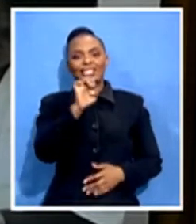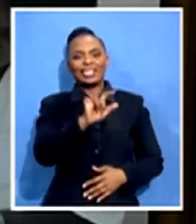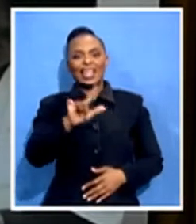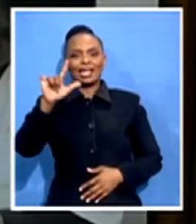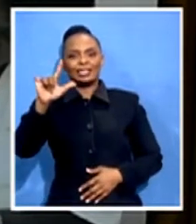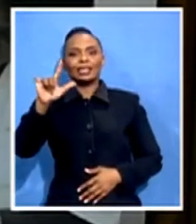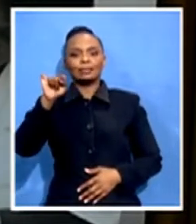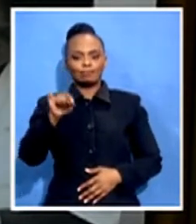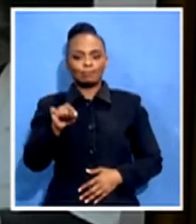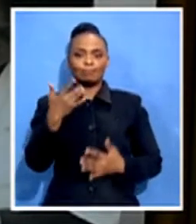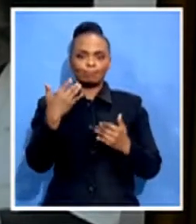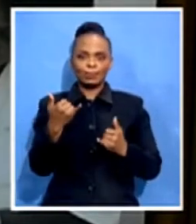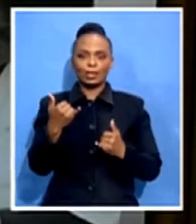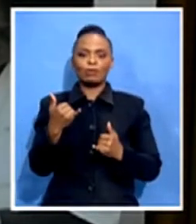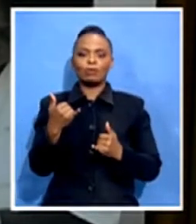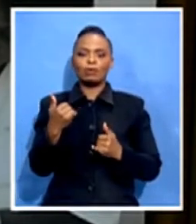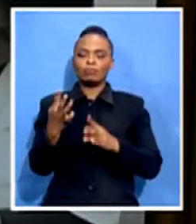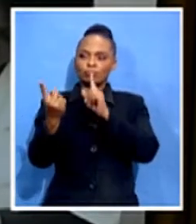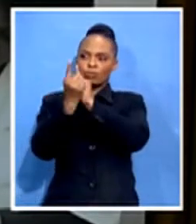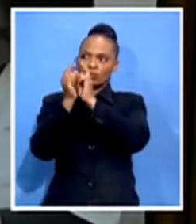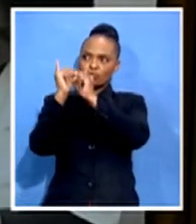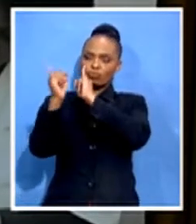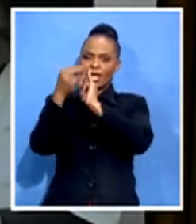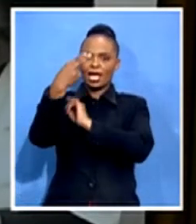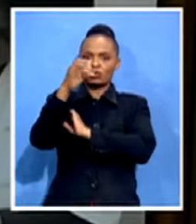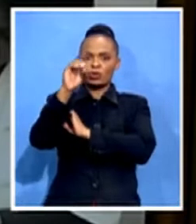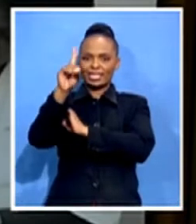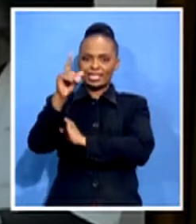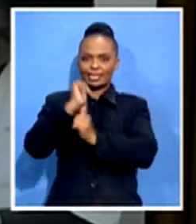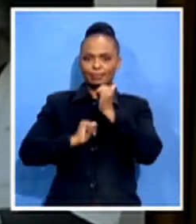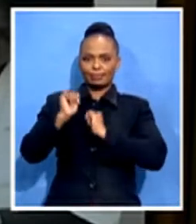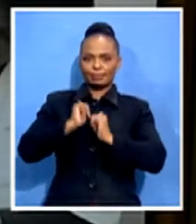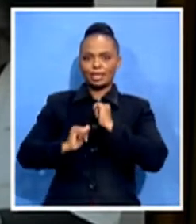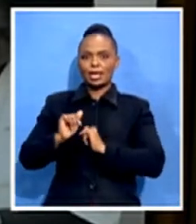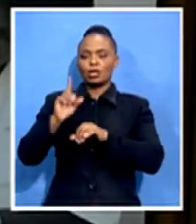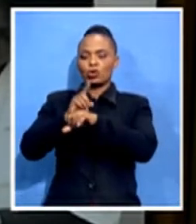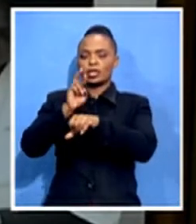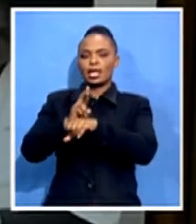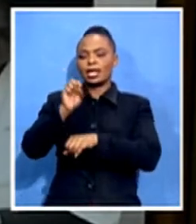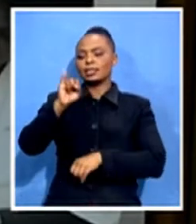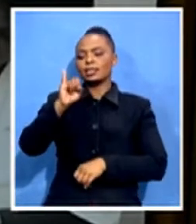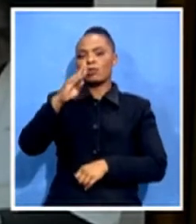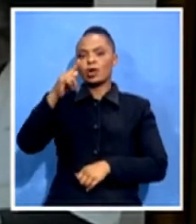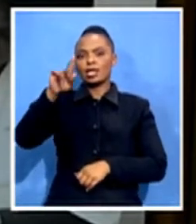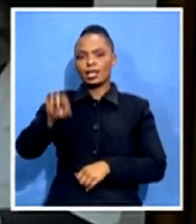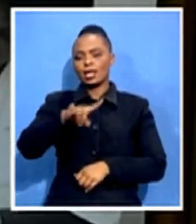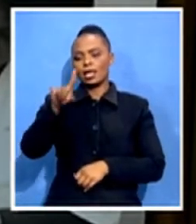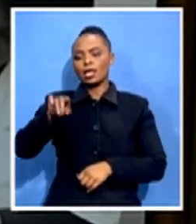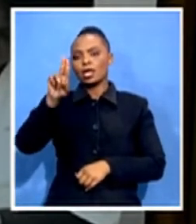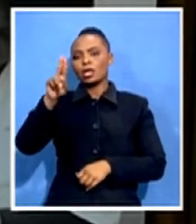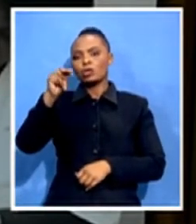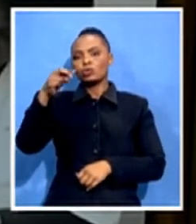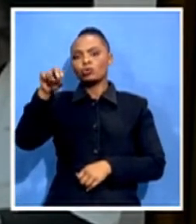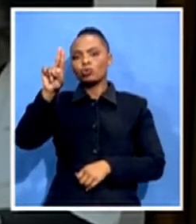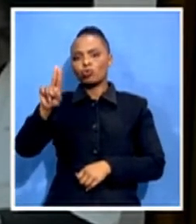HOD for health here in the Eastern Cape, Dr. Abongile Jantjies. The vaccine will come at a time where the province has the highest deaths but the